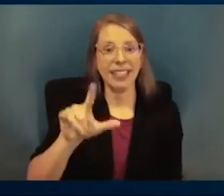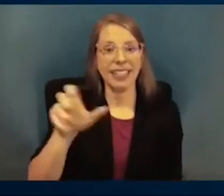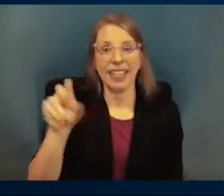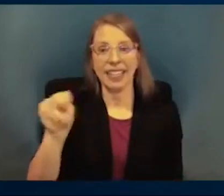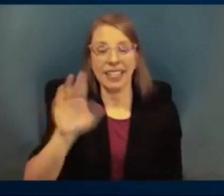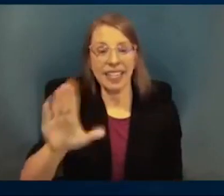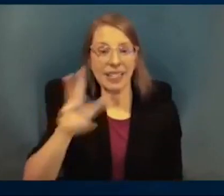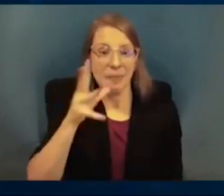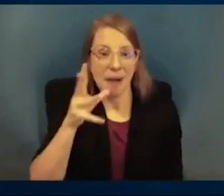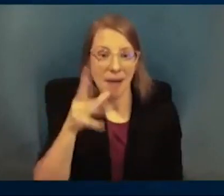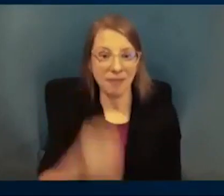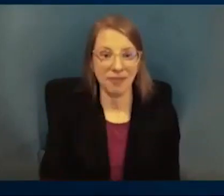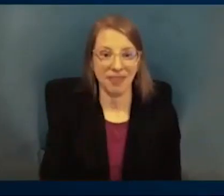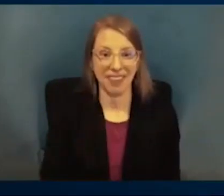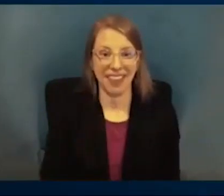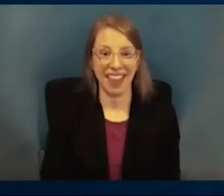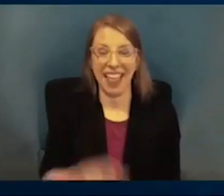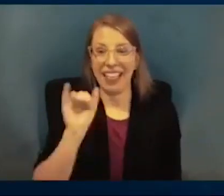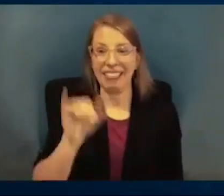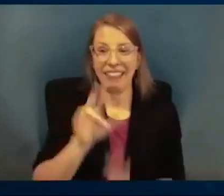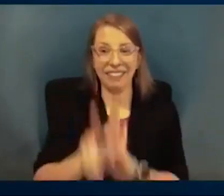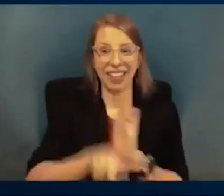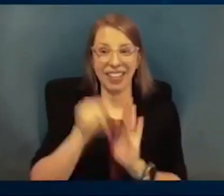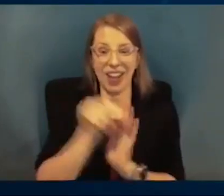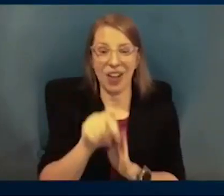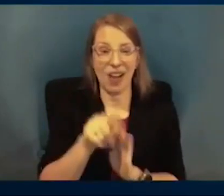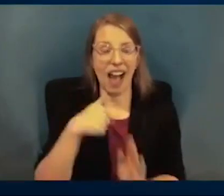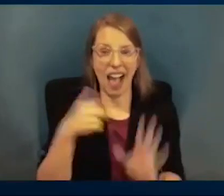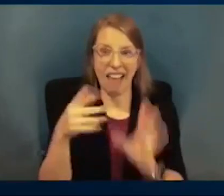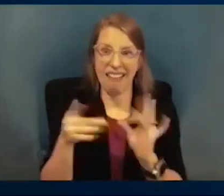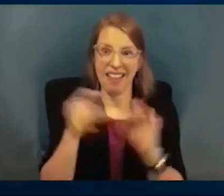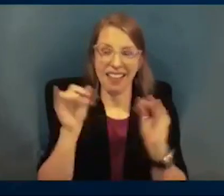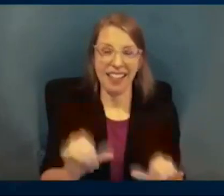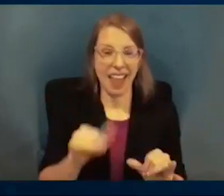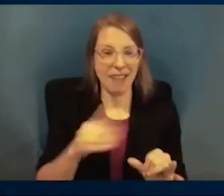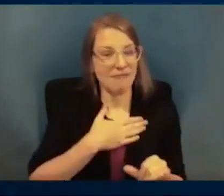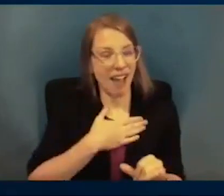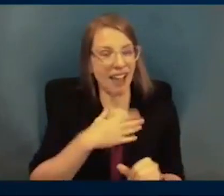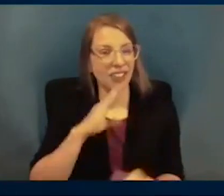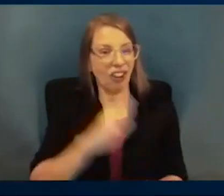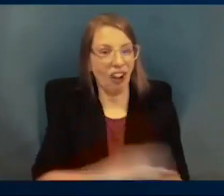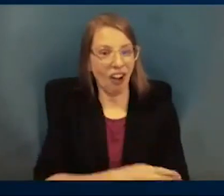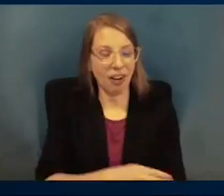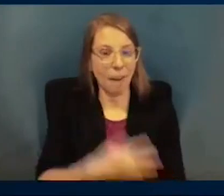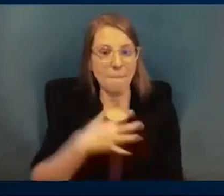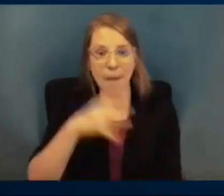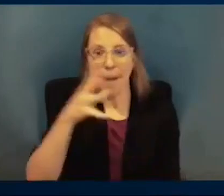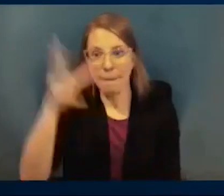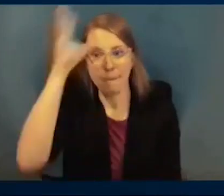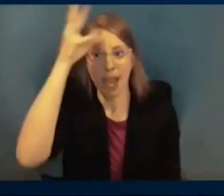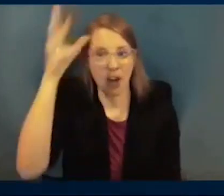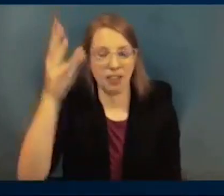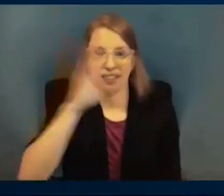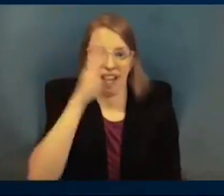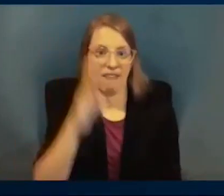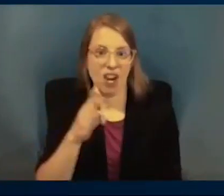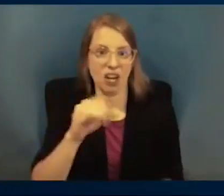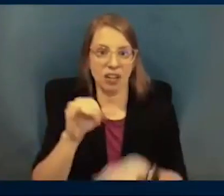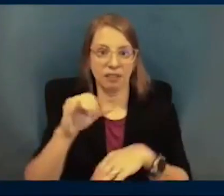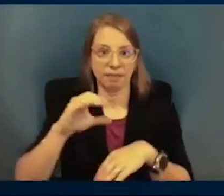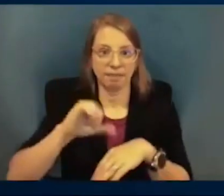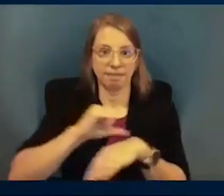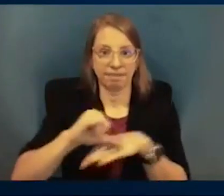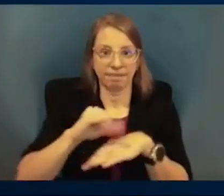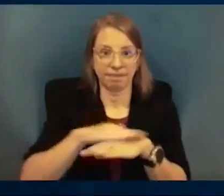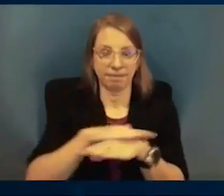that video. I say the same thing to my daughter. My parents didn't put sunscreen on me.